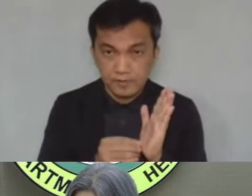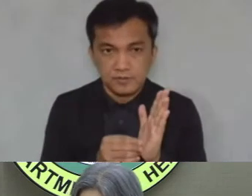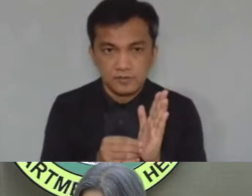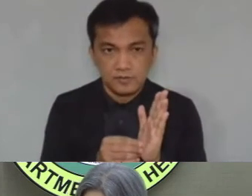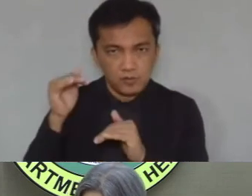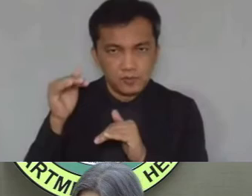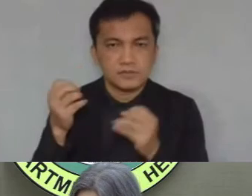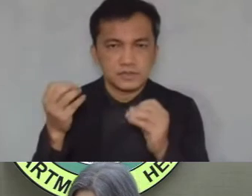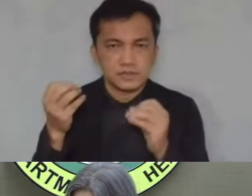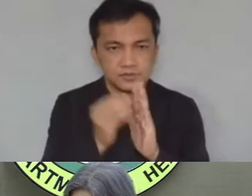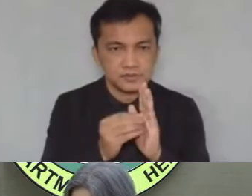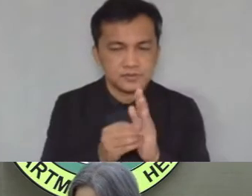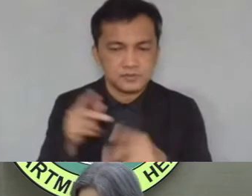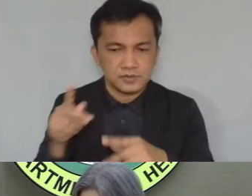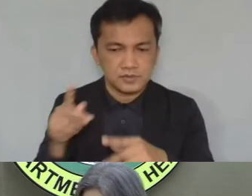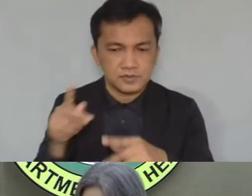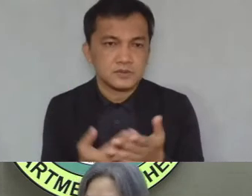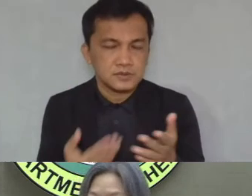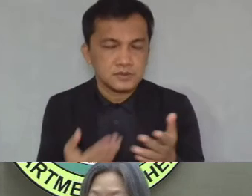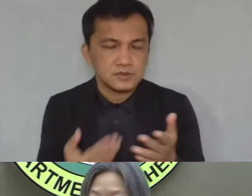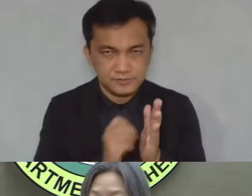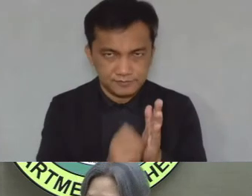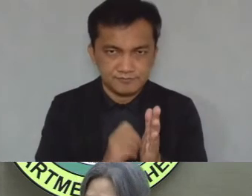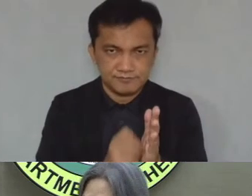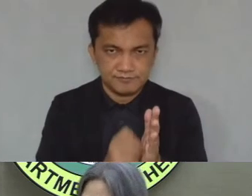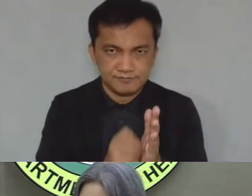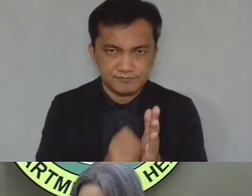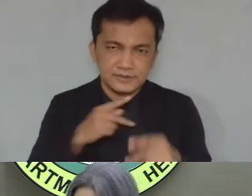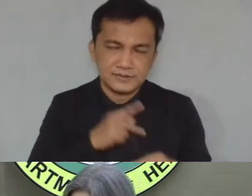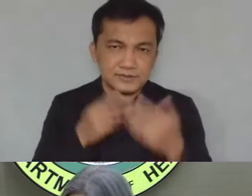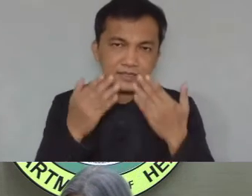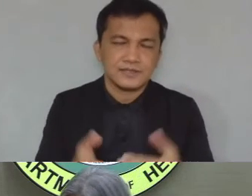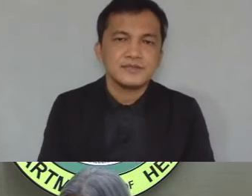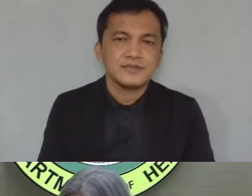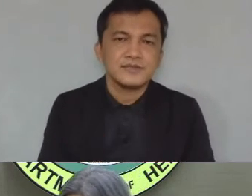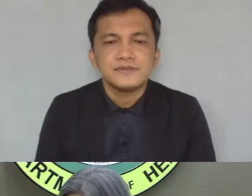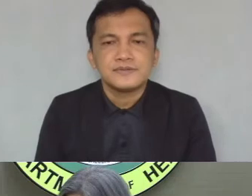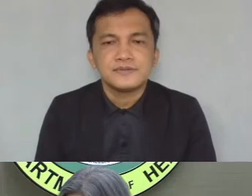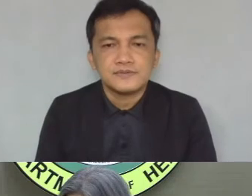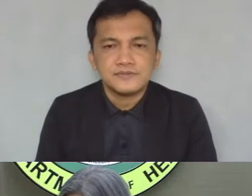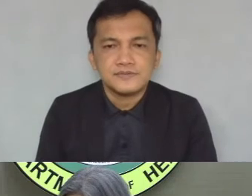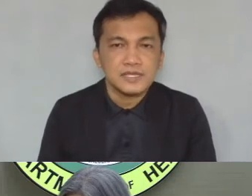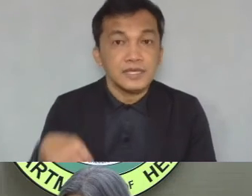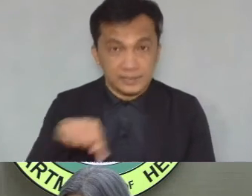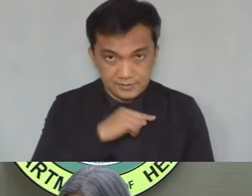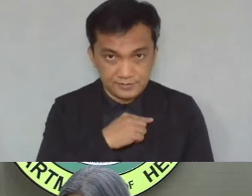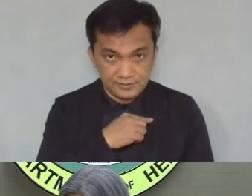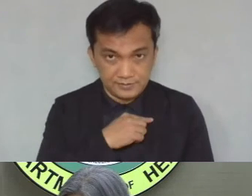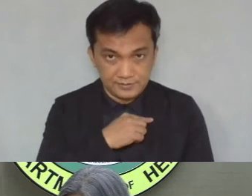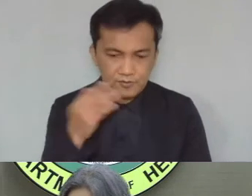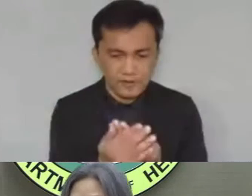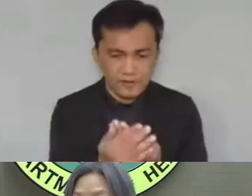write-ups, and hopefully we will have a lot from the Philippines because people are doing things, they're just not writing them. Thank you. Yes. Thank